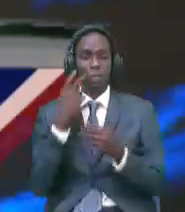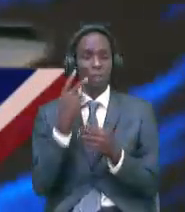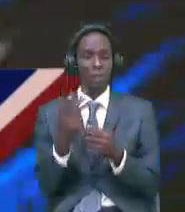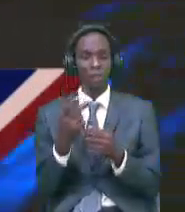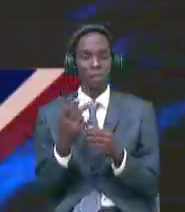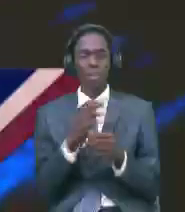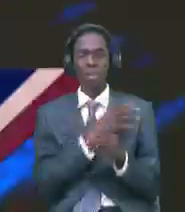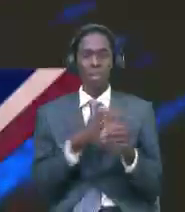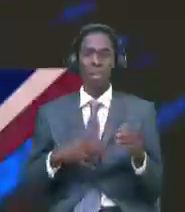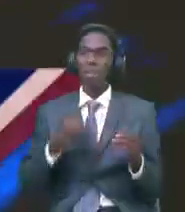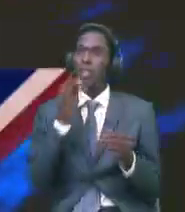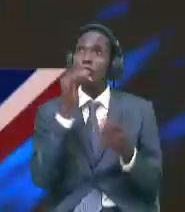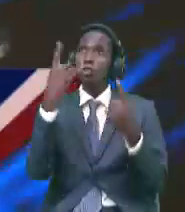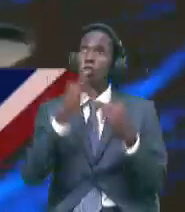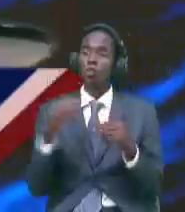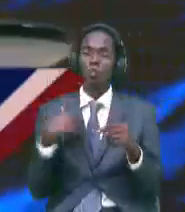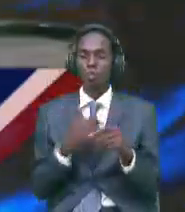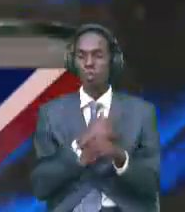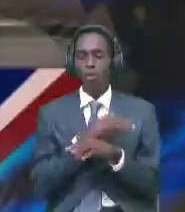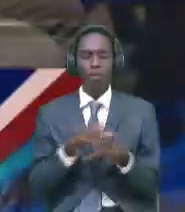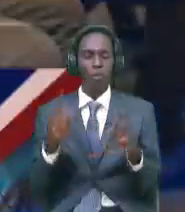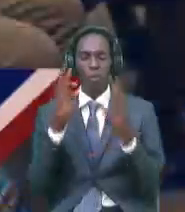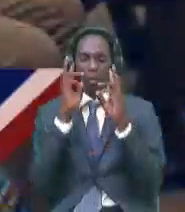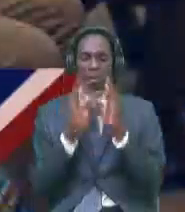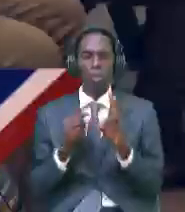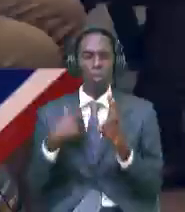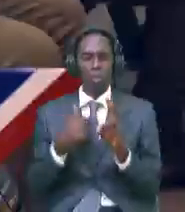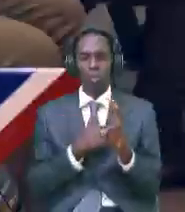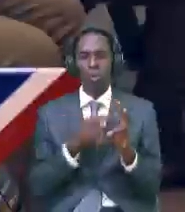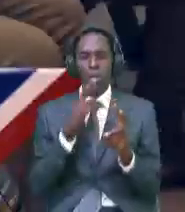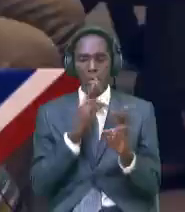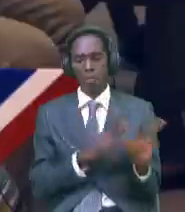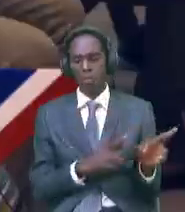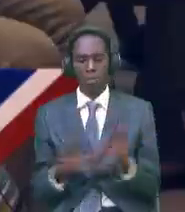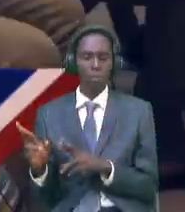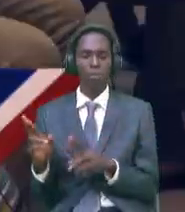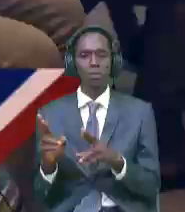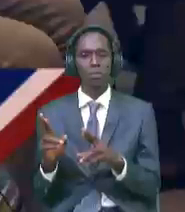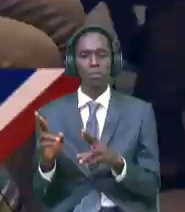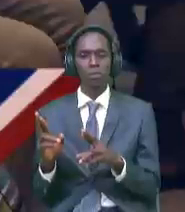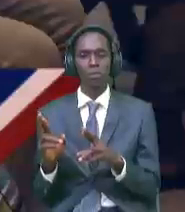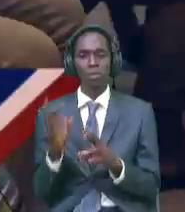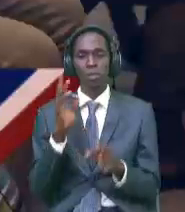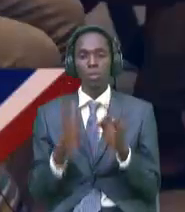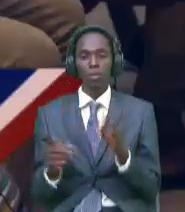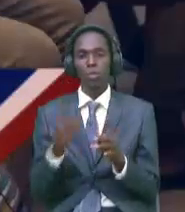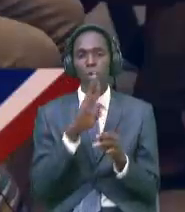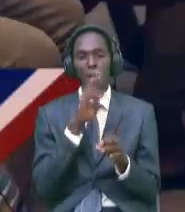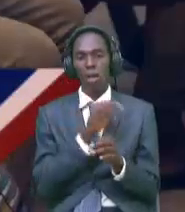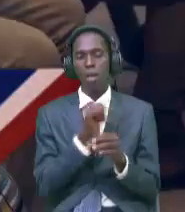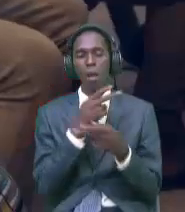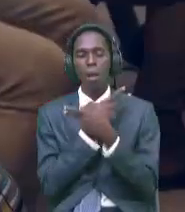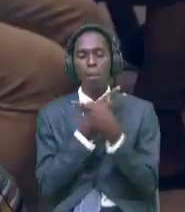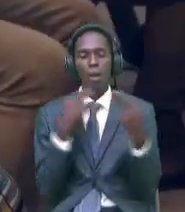coming. And we know Christ will come any moment from now. If you are a pastor like